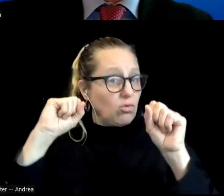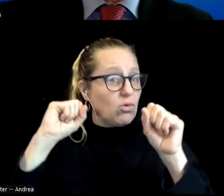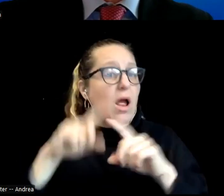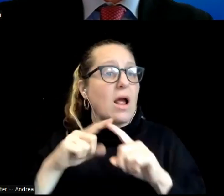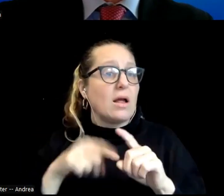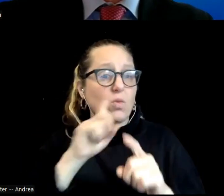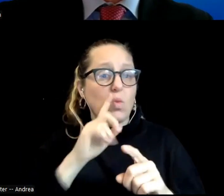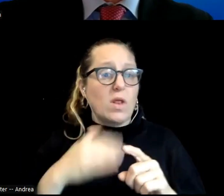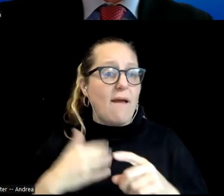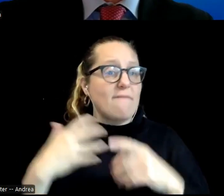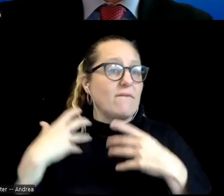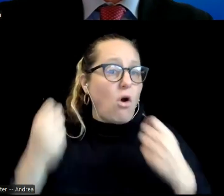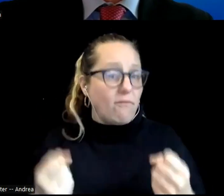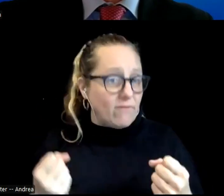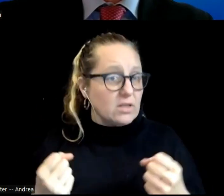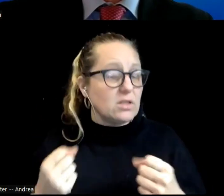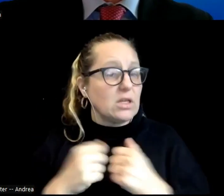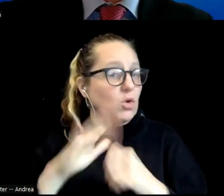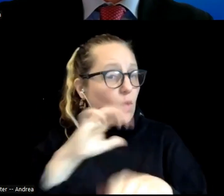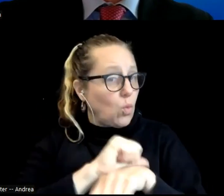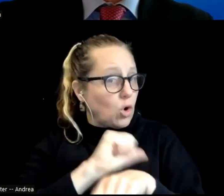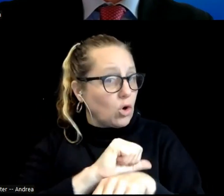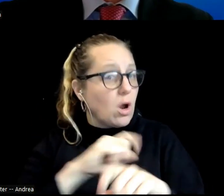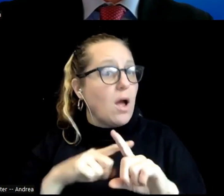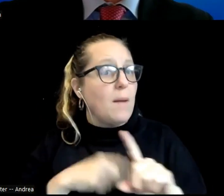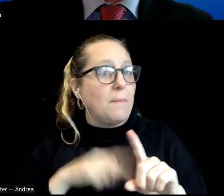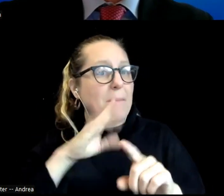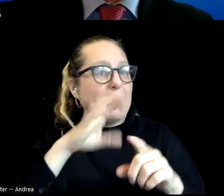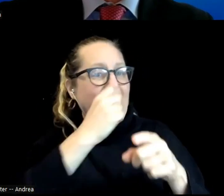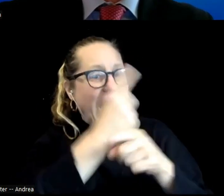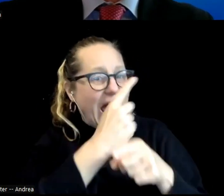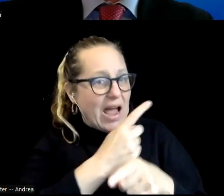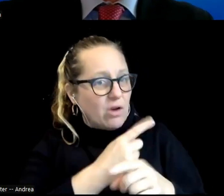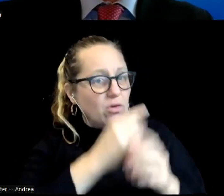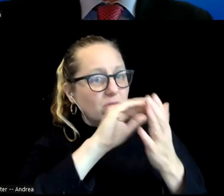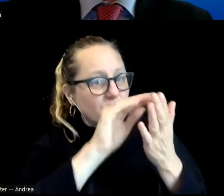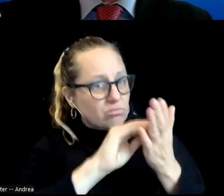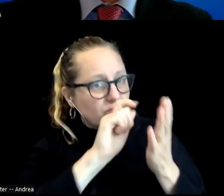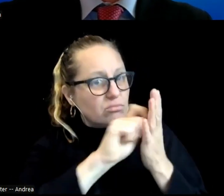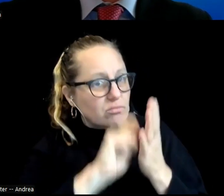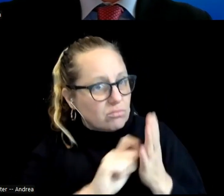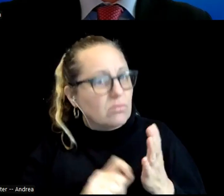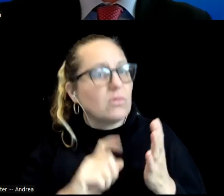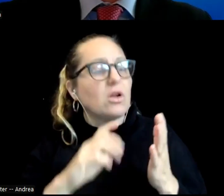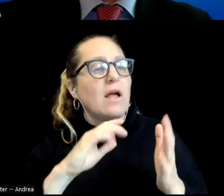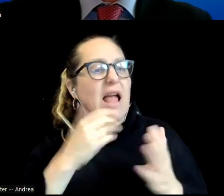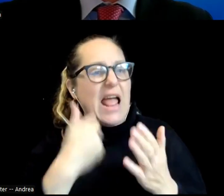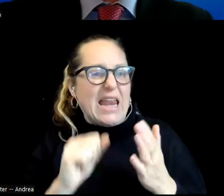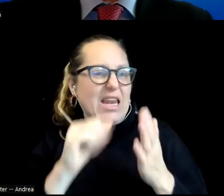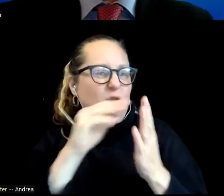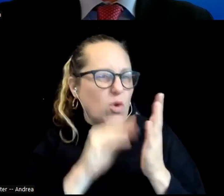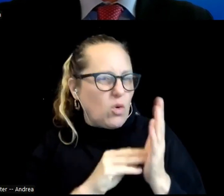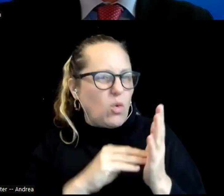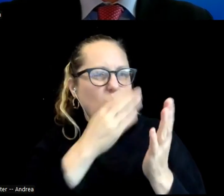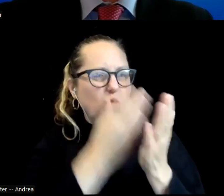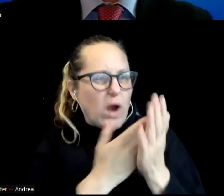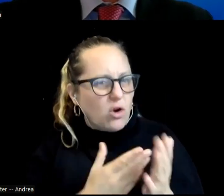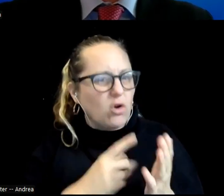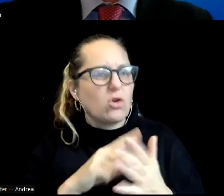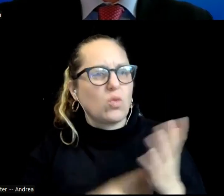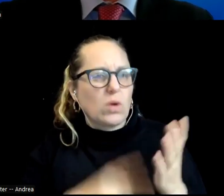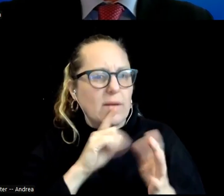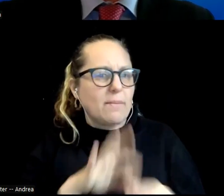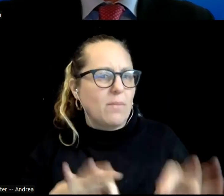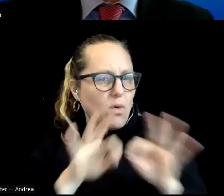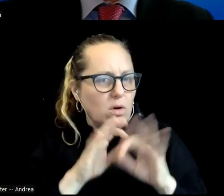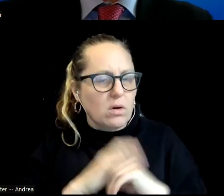have confidence in the work that you do. But accuracy of any kind of recorded record is absolutely